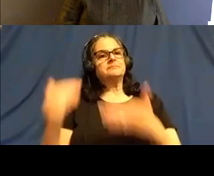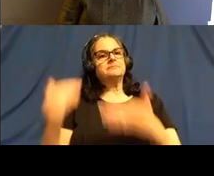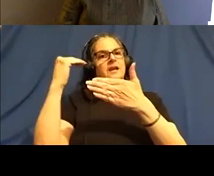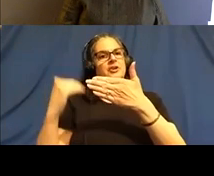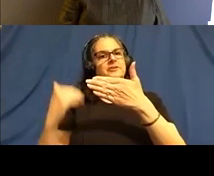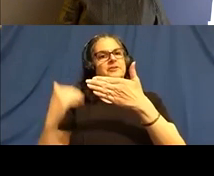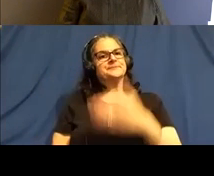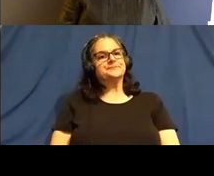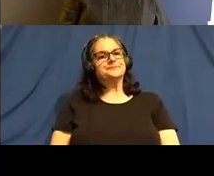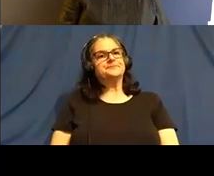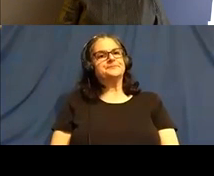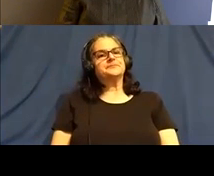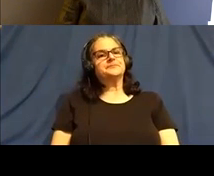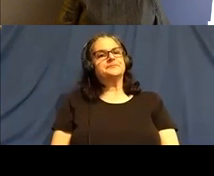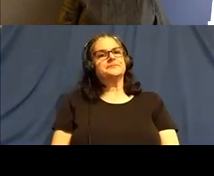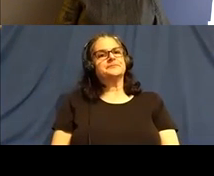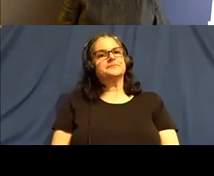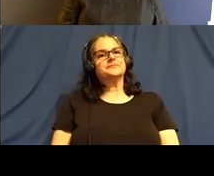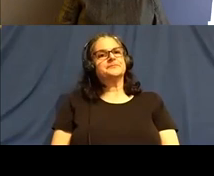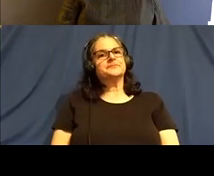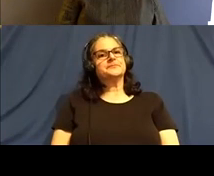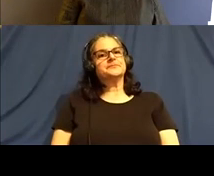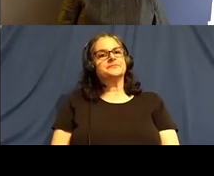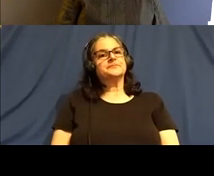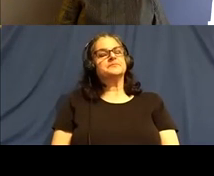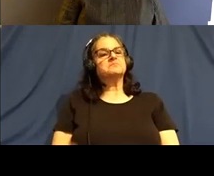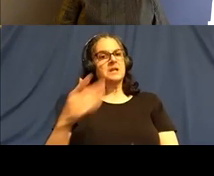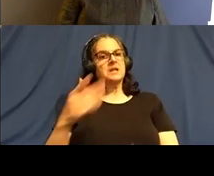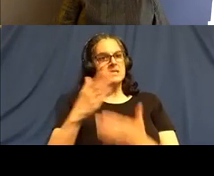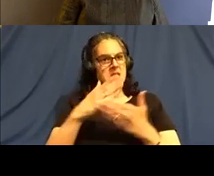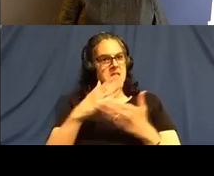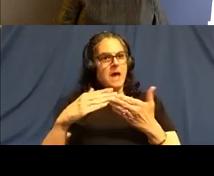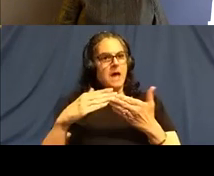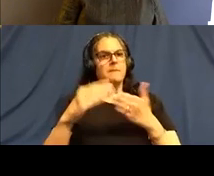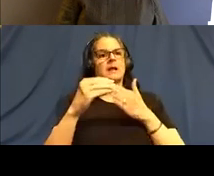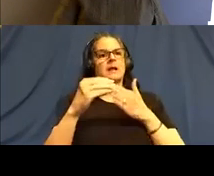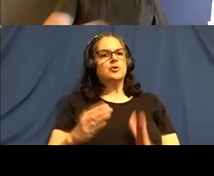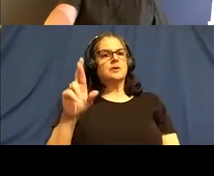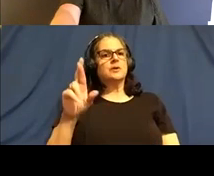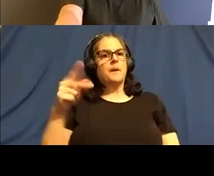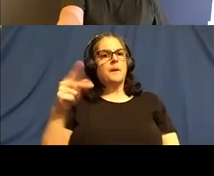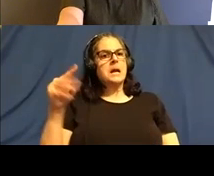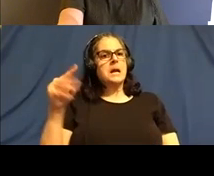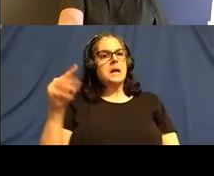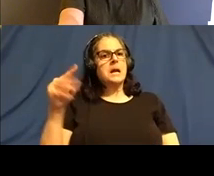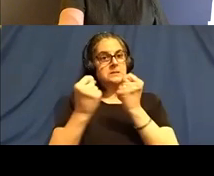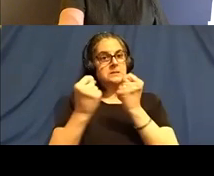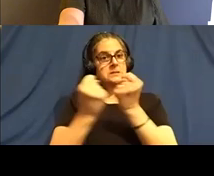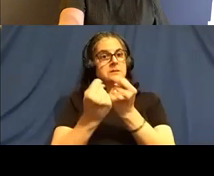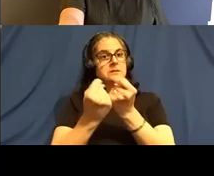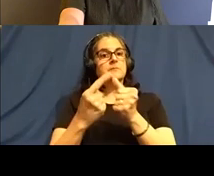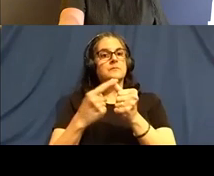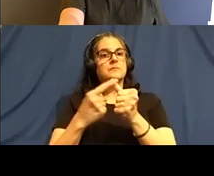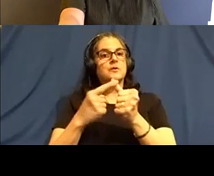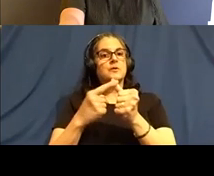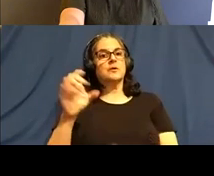So we will be hearing from, like I mentioned, some of the leadership of the RPM team. So first we'll be hearing from Chris Bushell. He's the